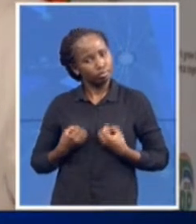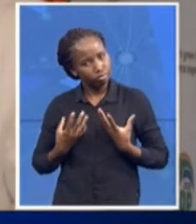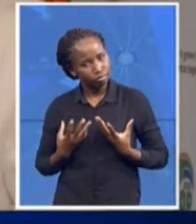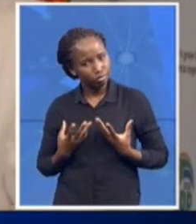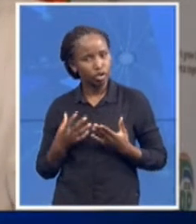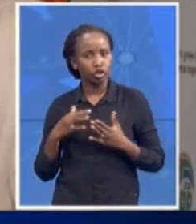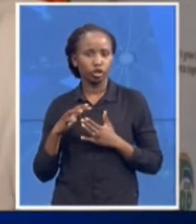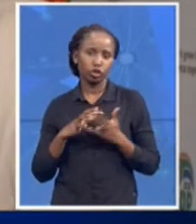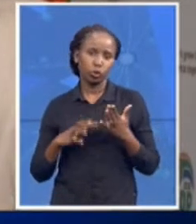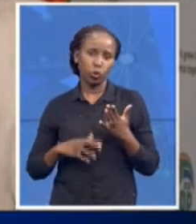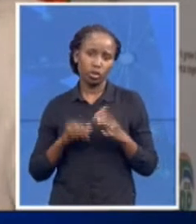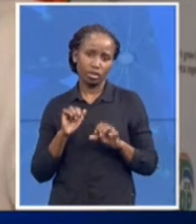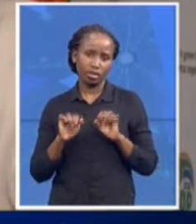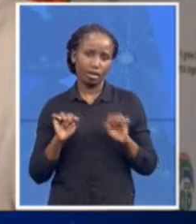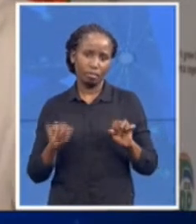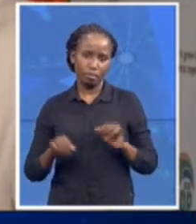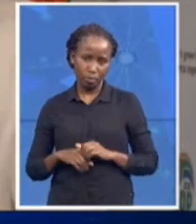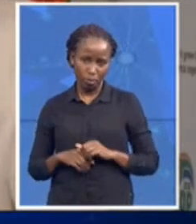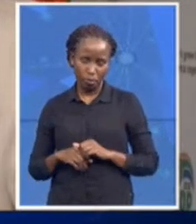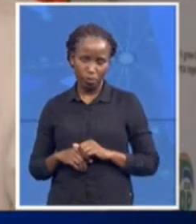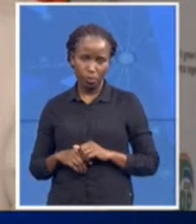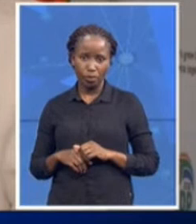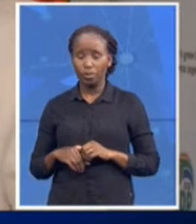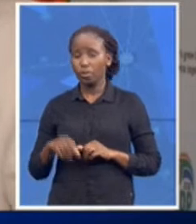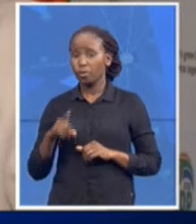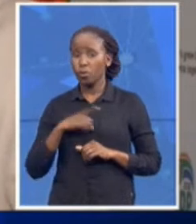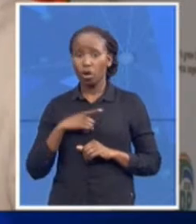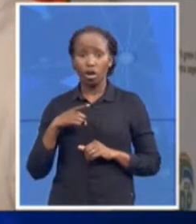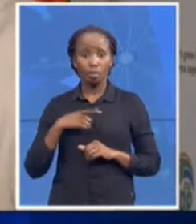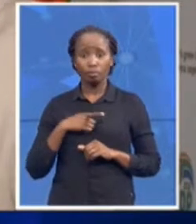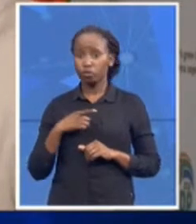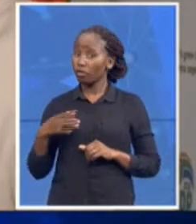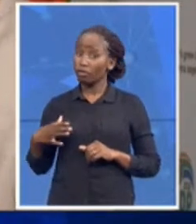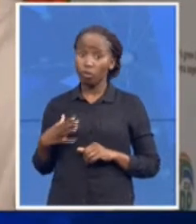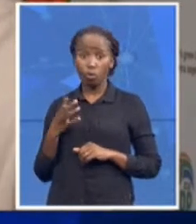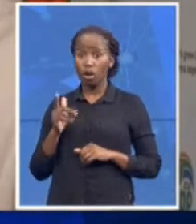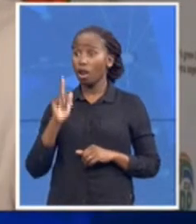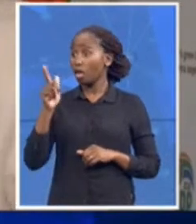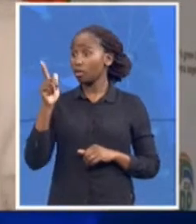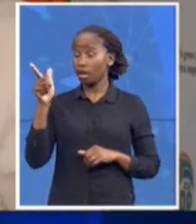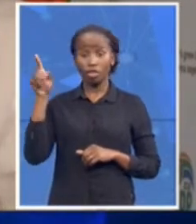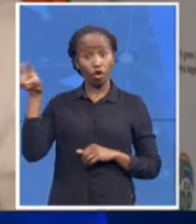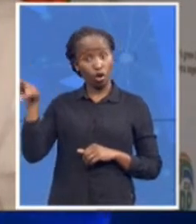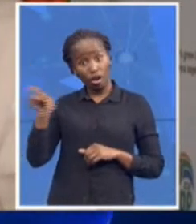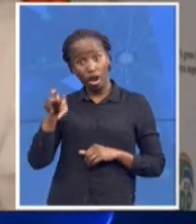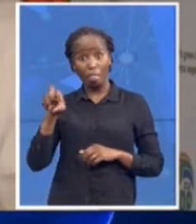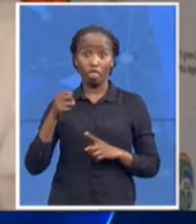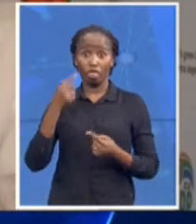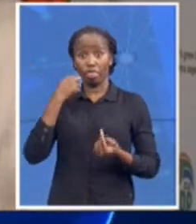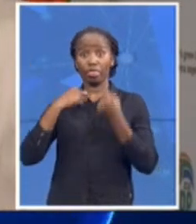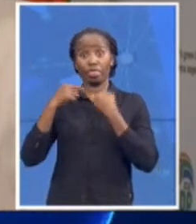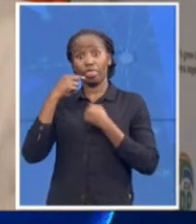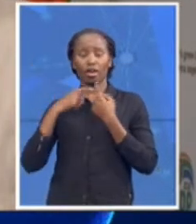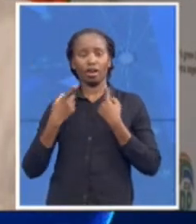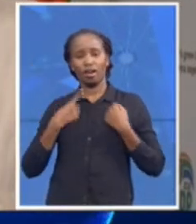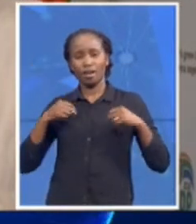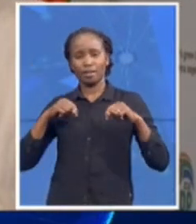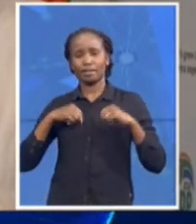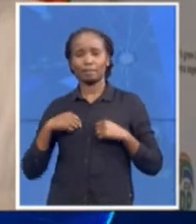come back and accuse us to have gone ahead of ourselves and so on. So